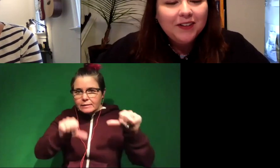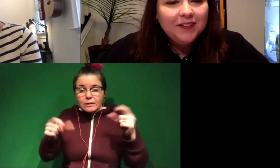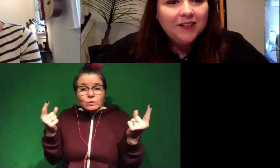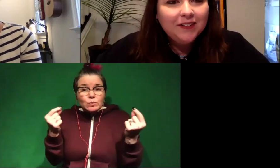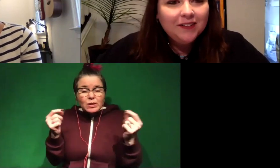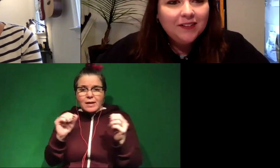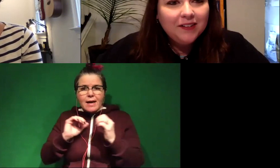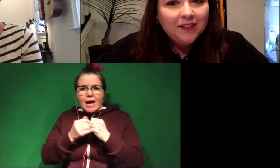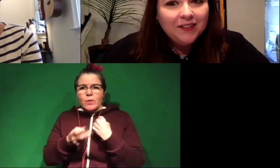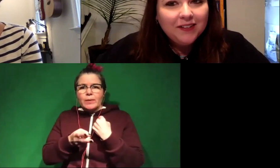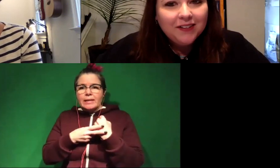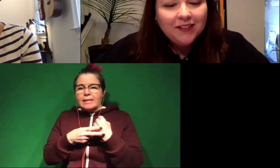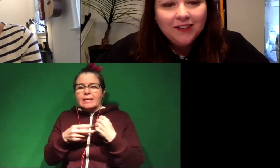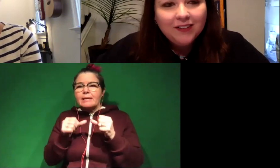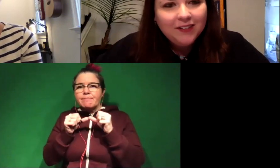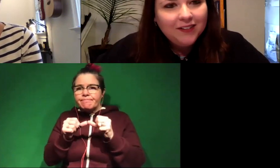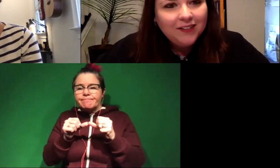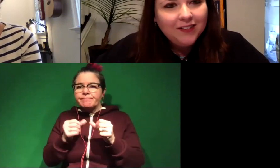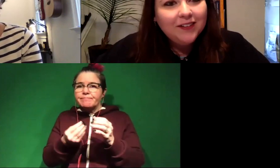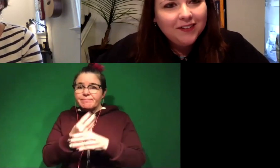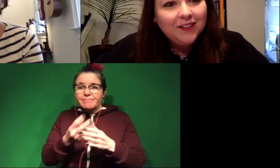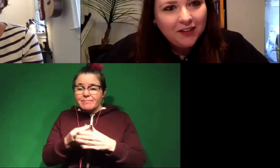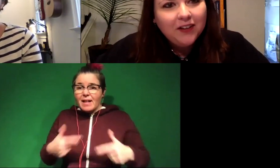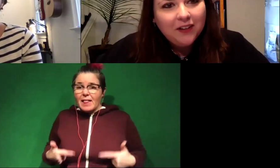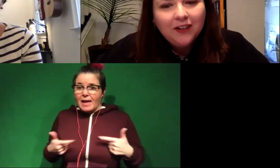keep plants and crops and everything alive using